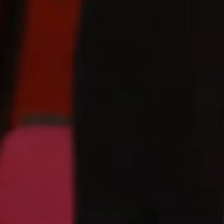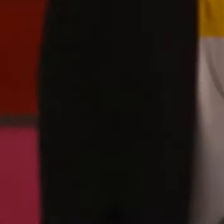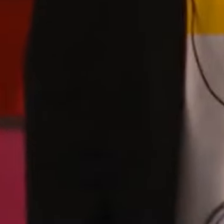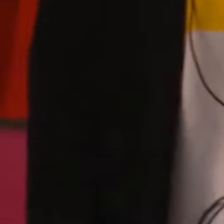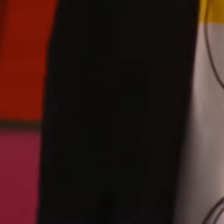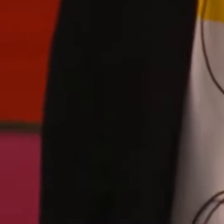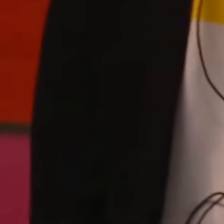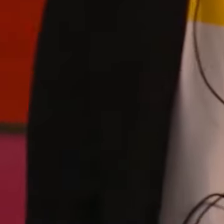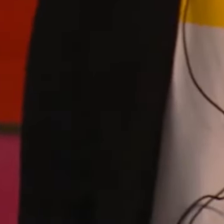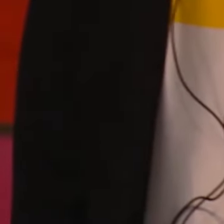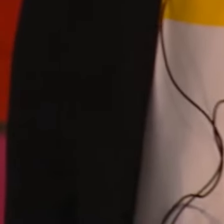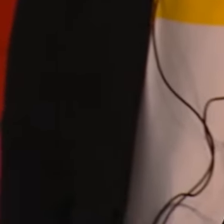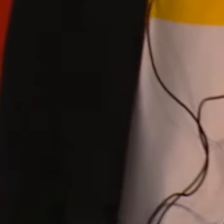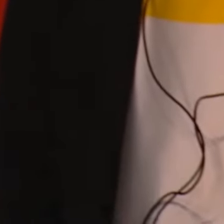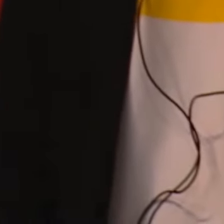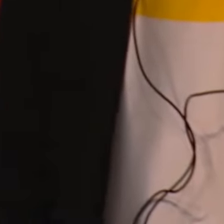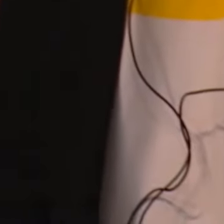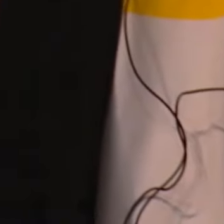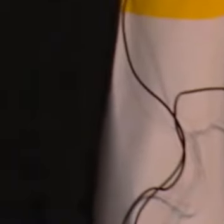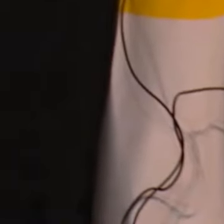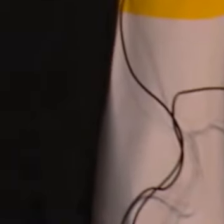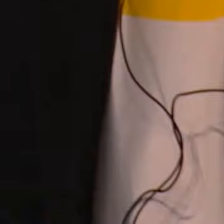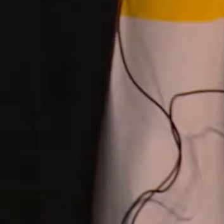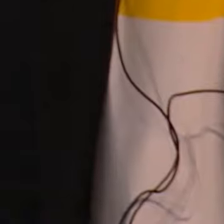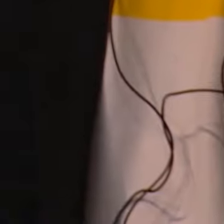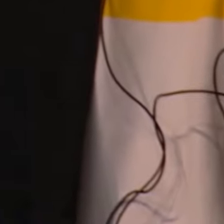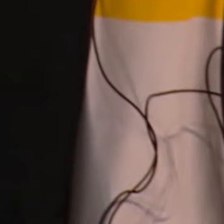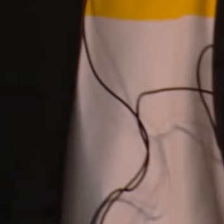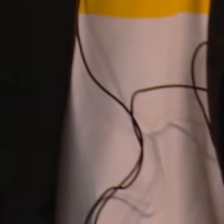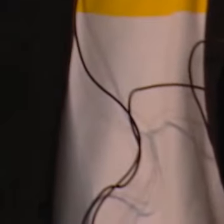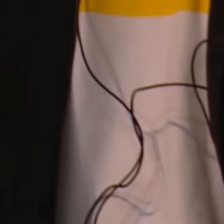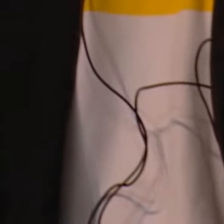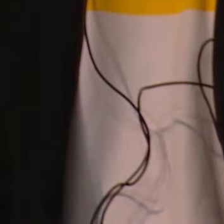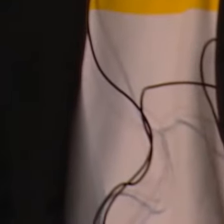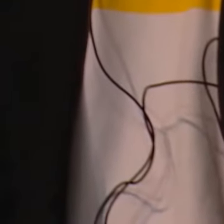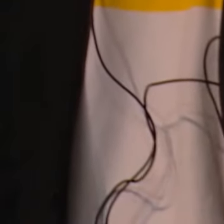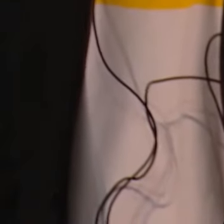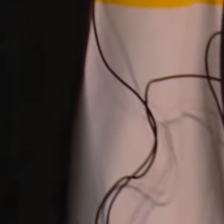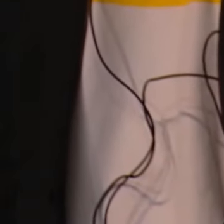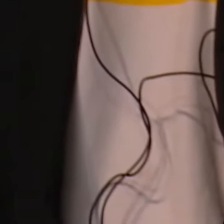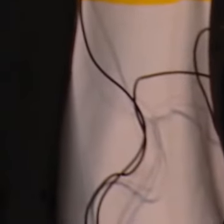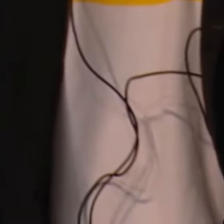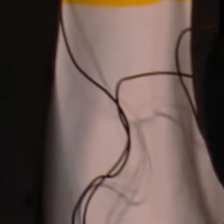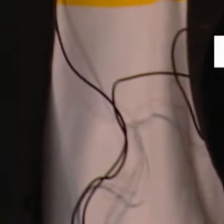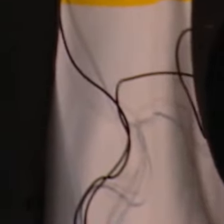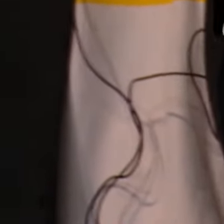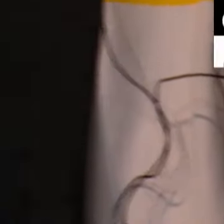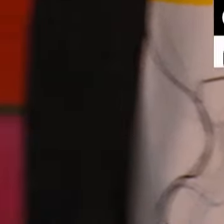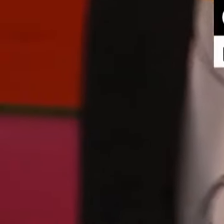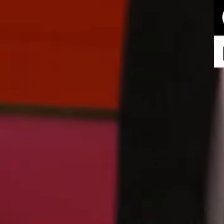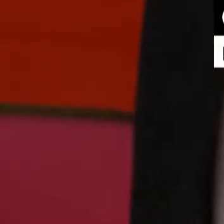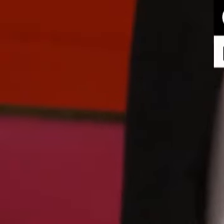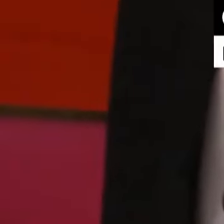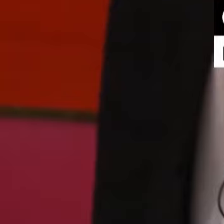our director, EVP engineering. Well, says Gilles Le Bon, actually, you've said it all. So, but clearly,